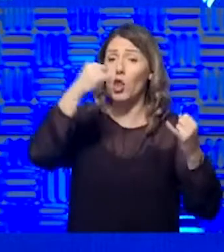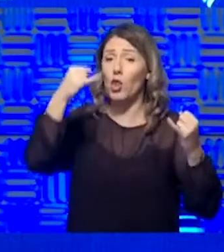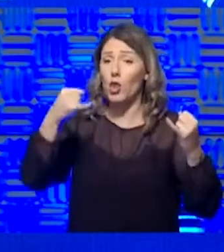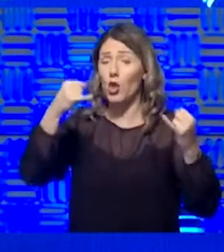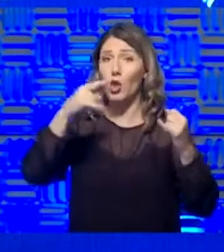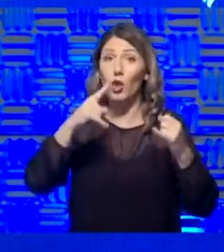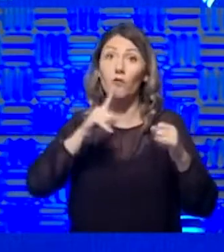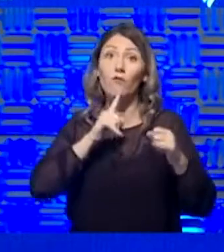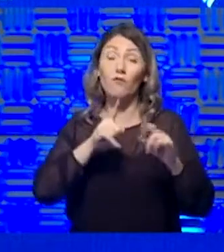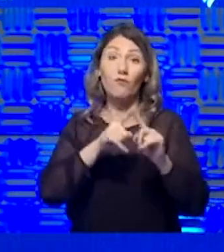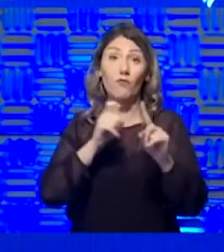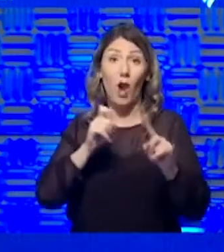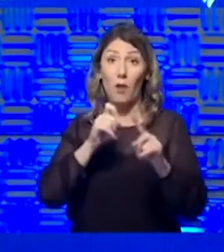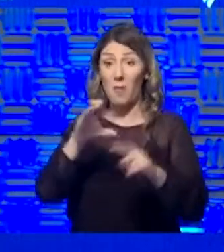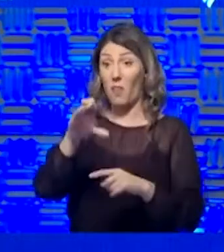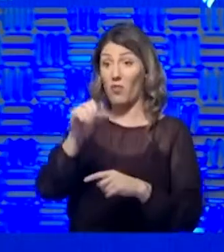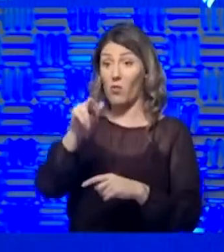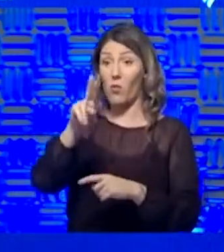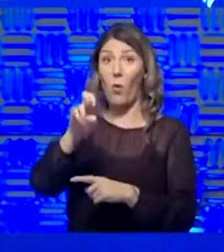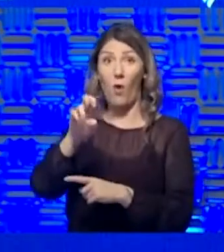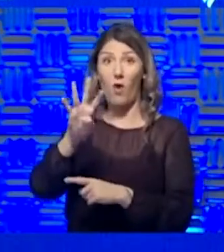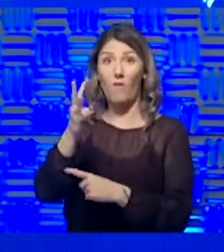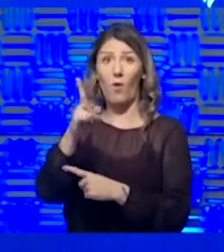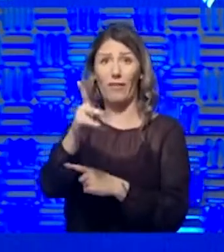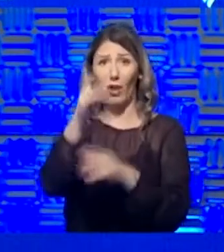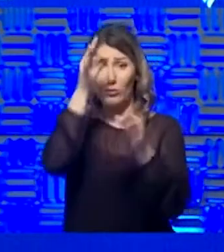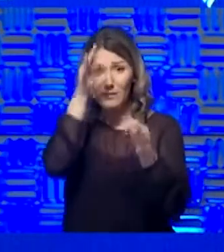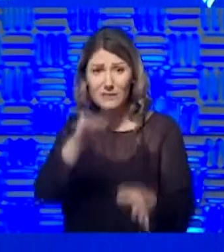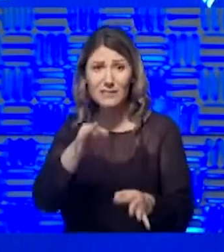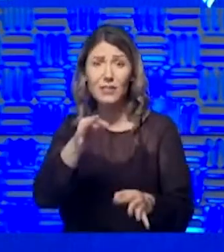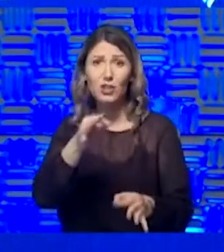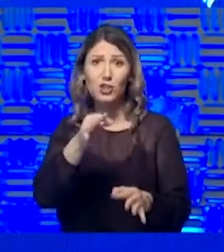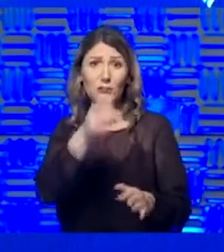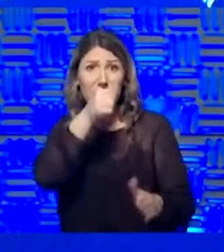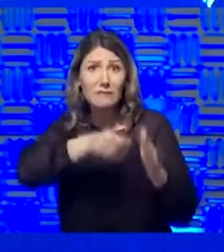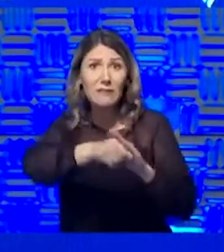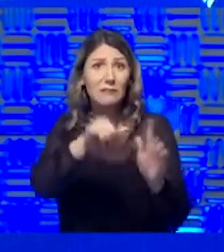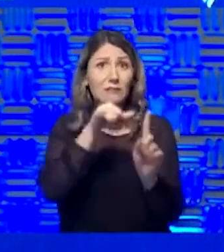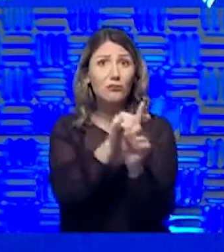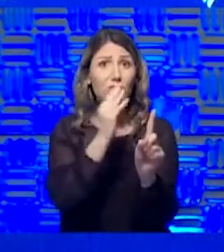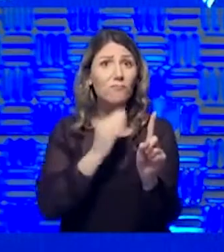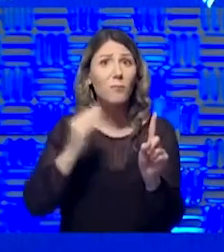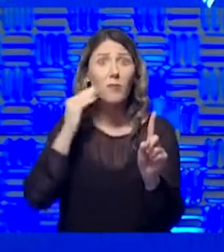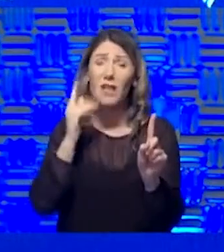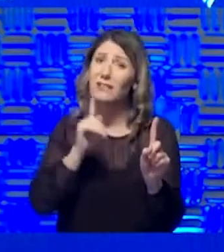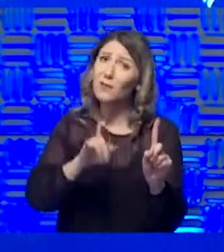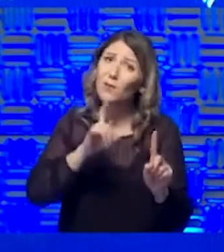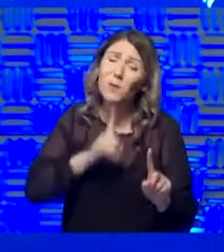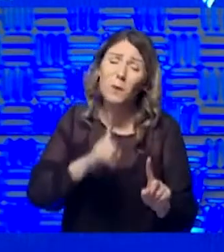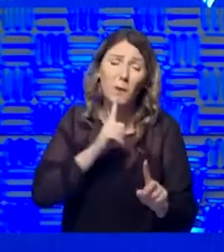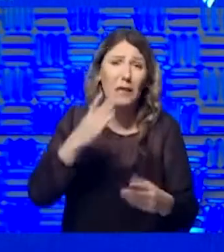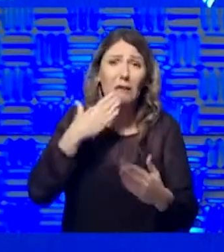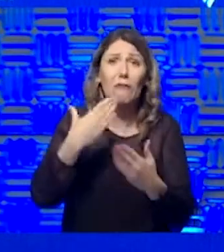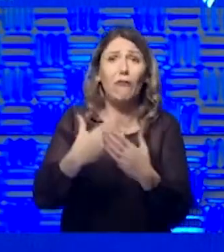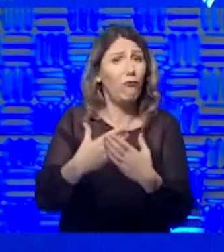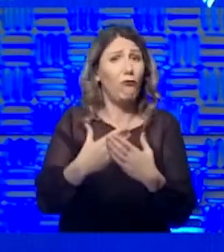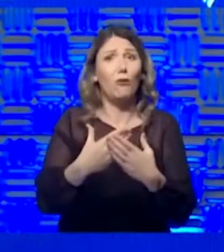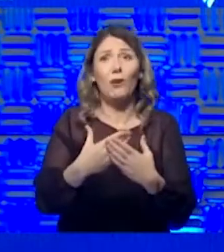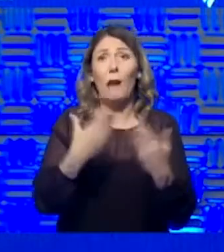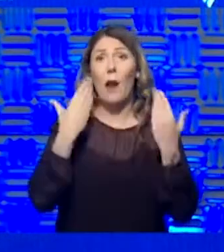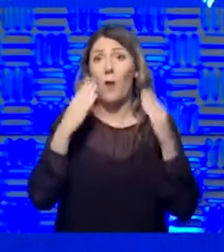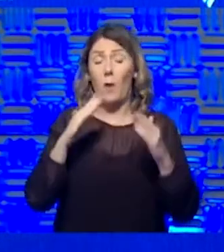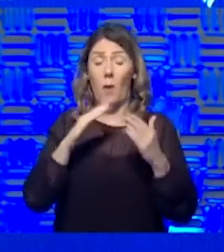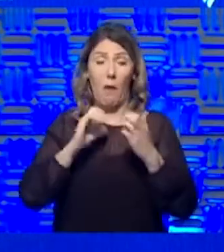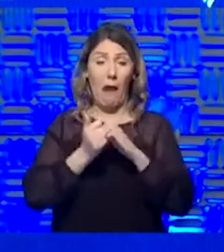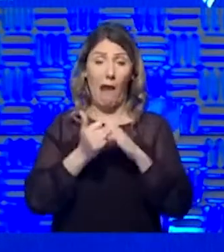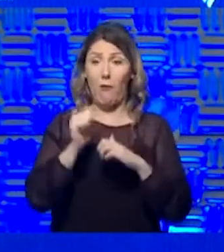early shelter in place from the core four. That was really good. I don't know how to say it any other way. And I think